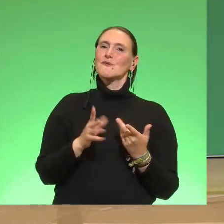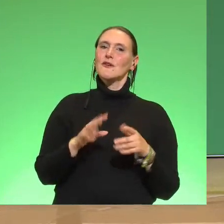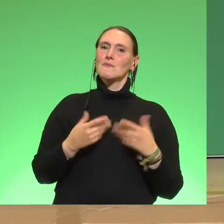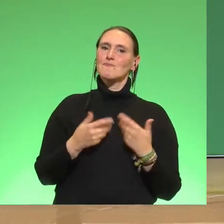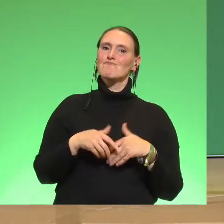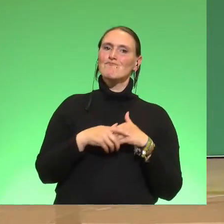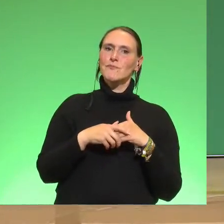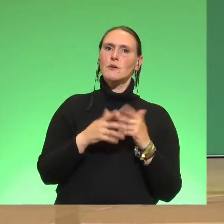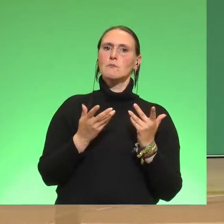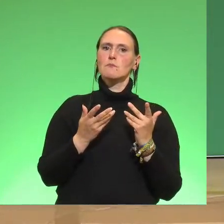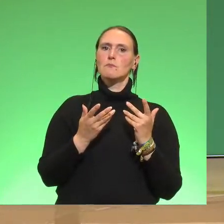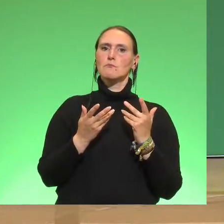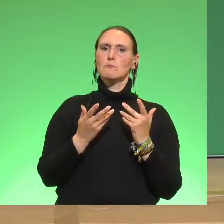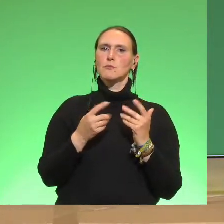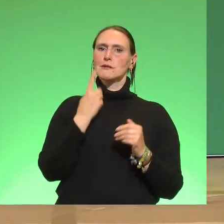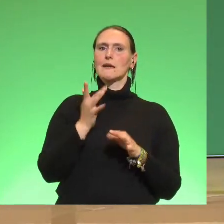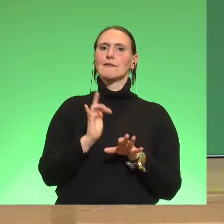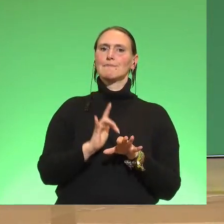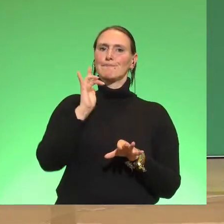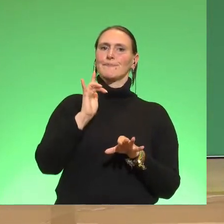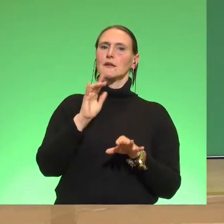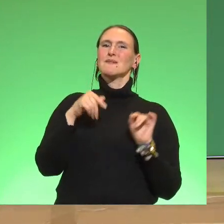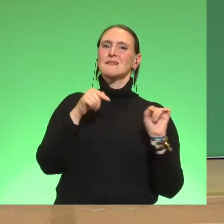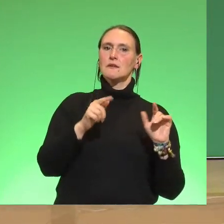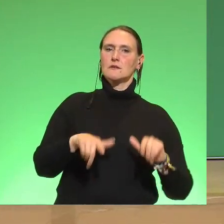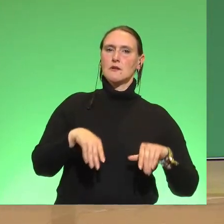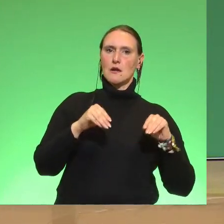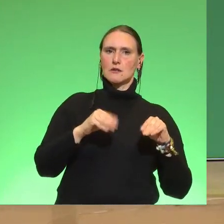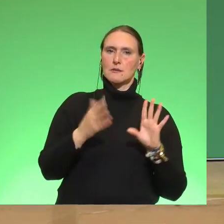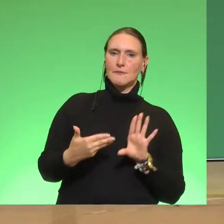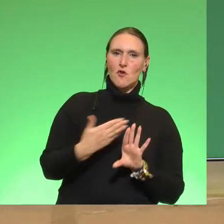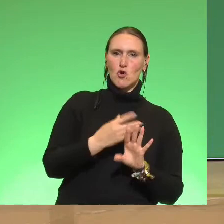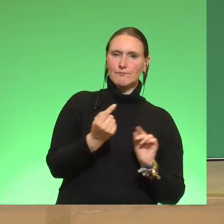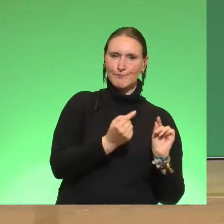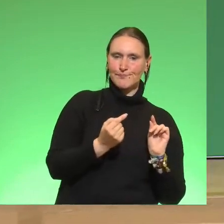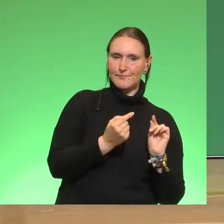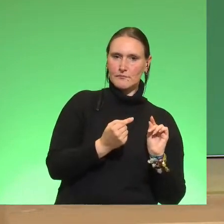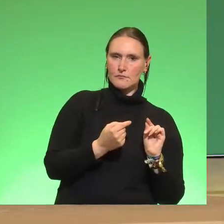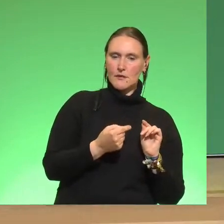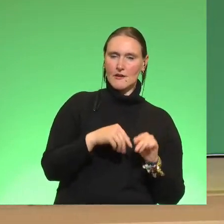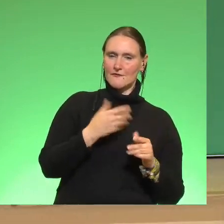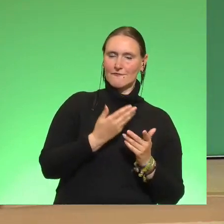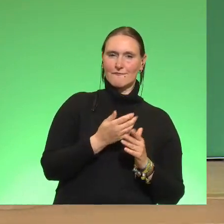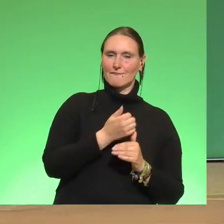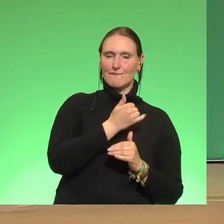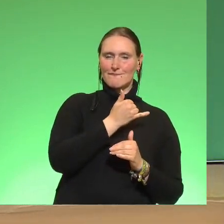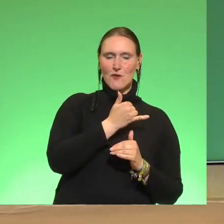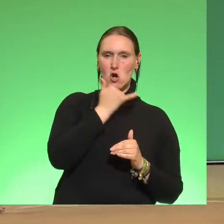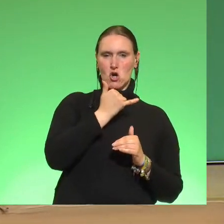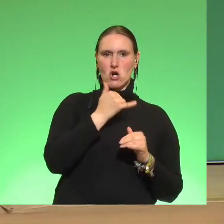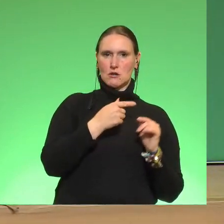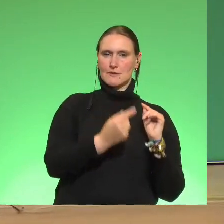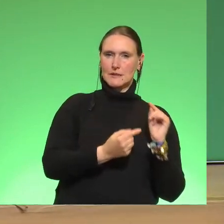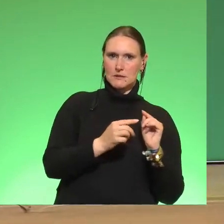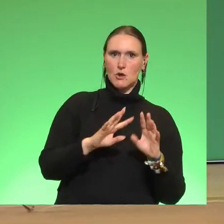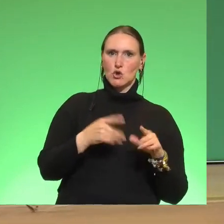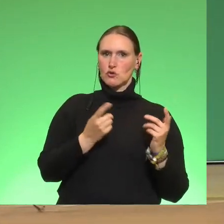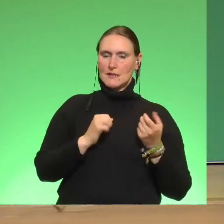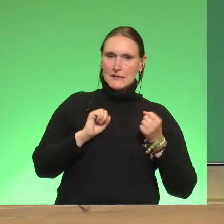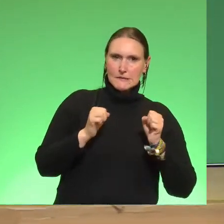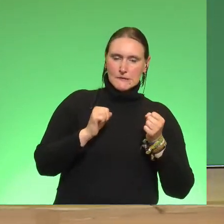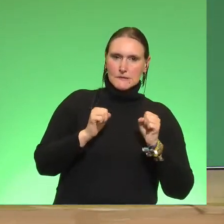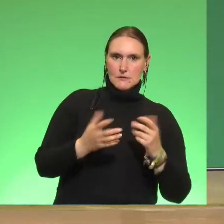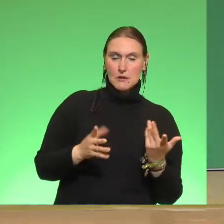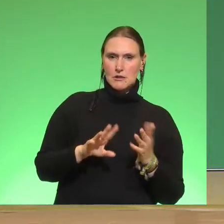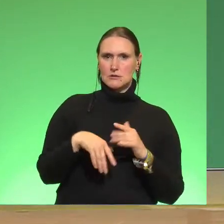censor, because it's something that starts from a false discursive activity and has repercussions on logistics. Here we note